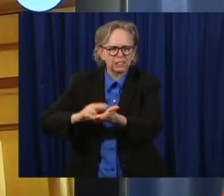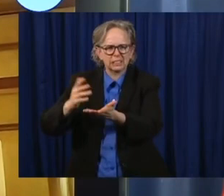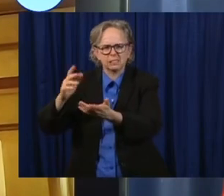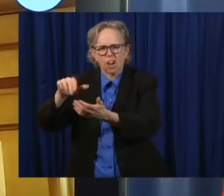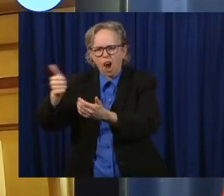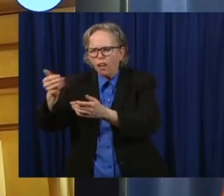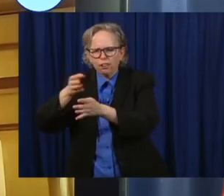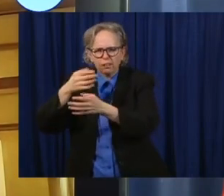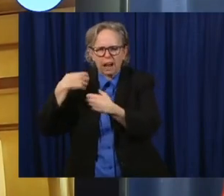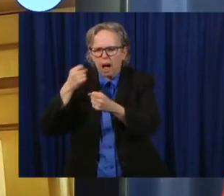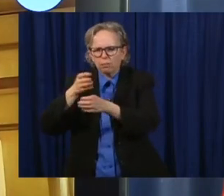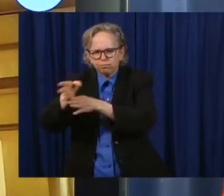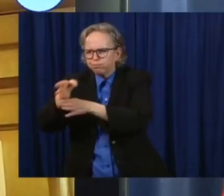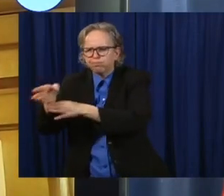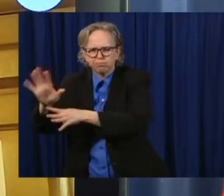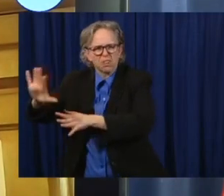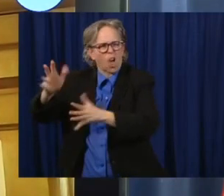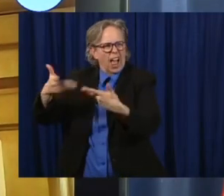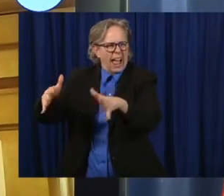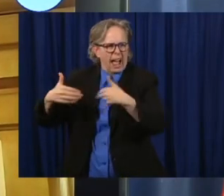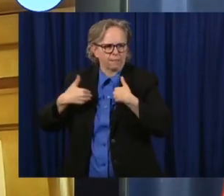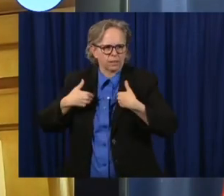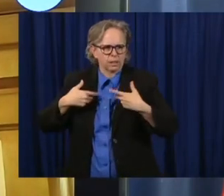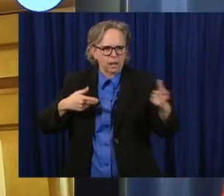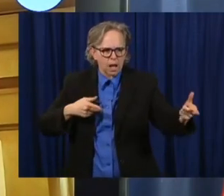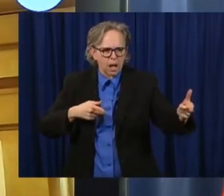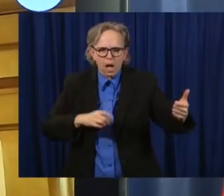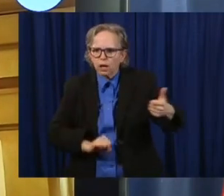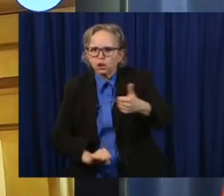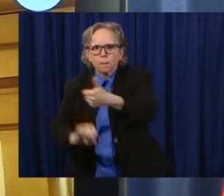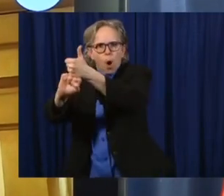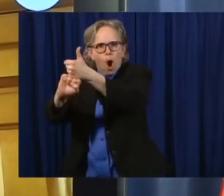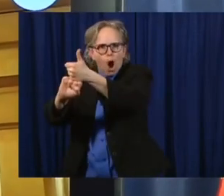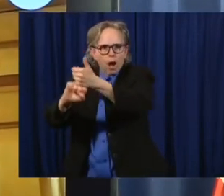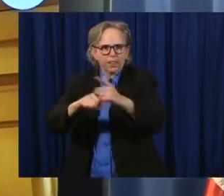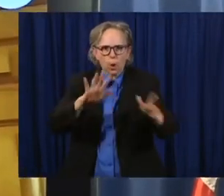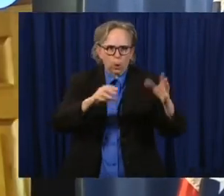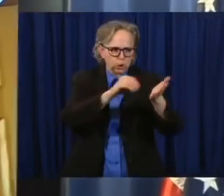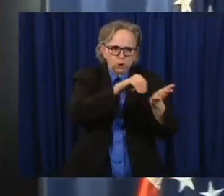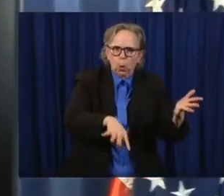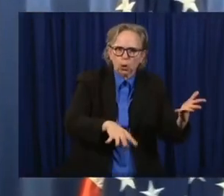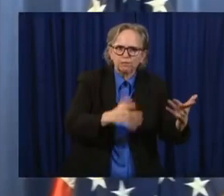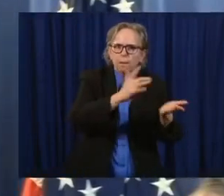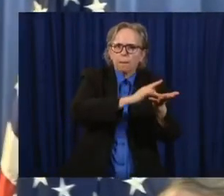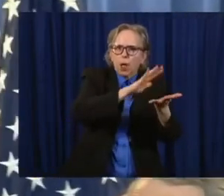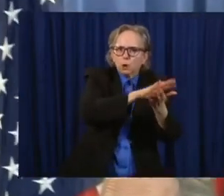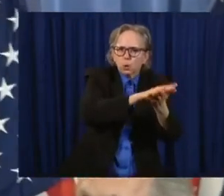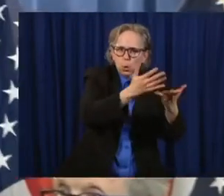department employees, and things of that nature, and epidemiologists.